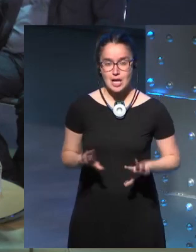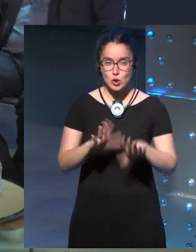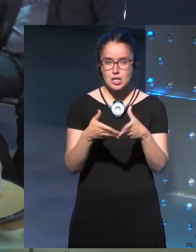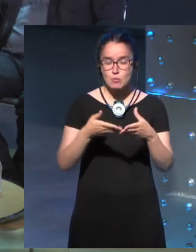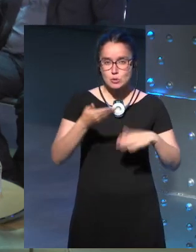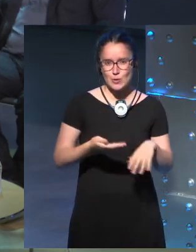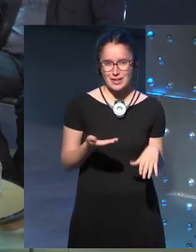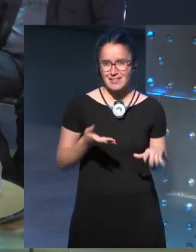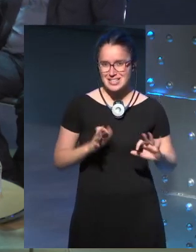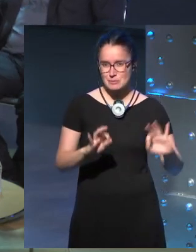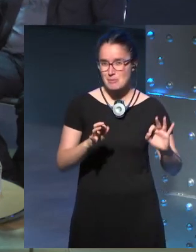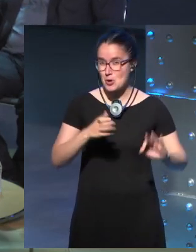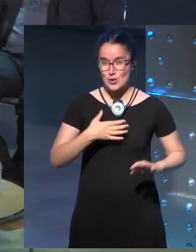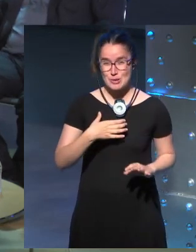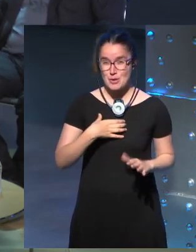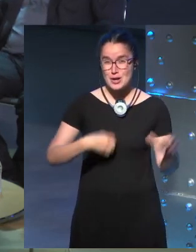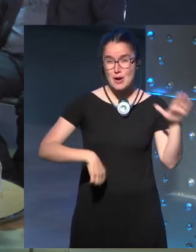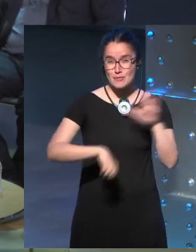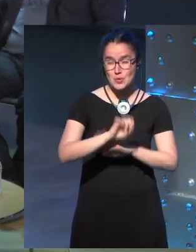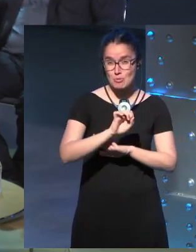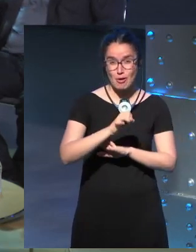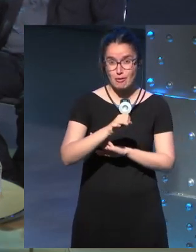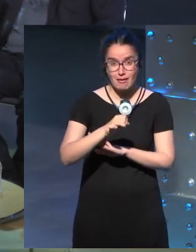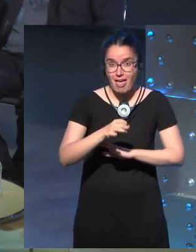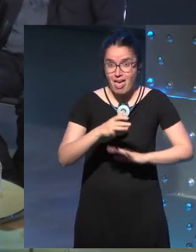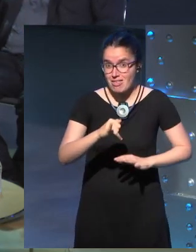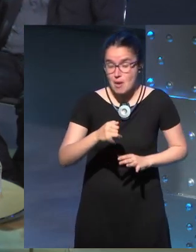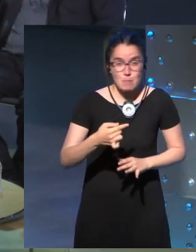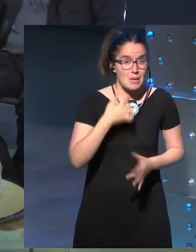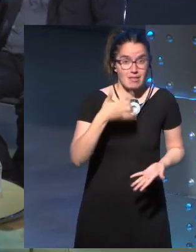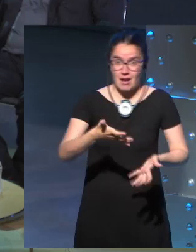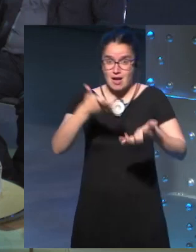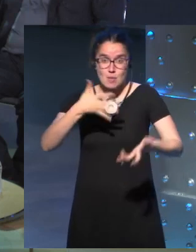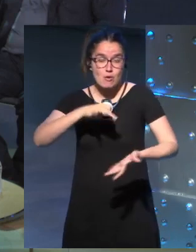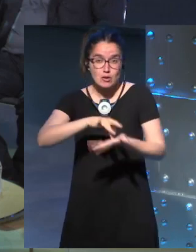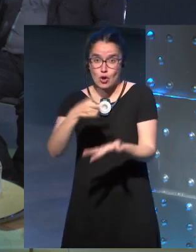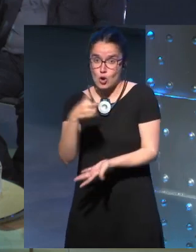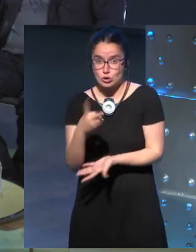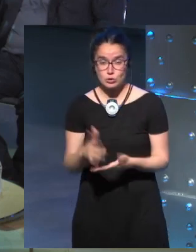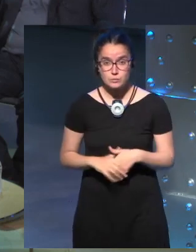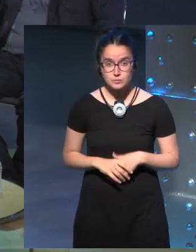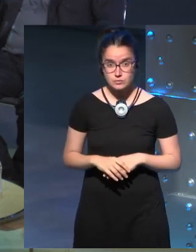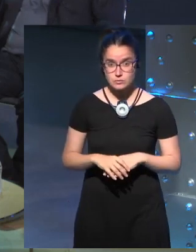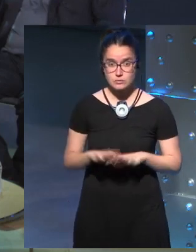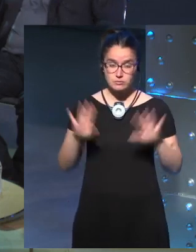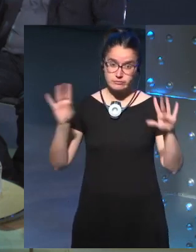lose, especially for big teams, but it's impossible. It's something that has to do with game.